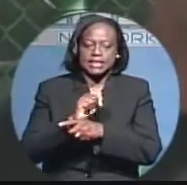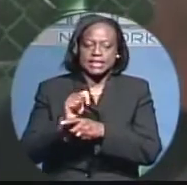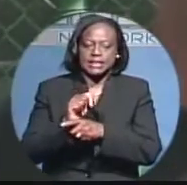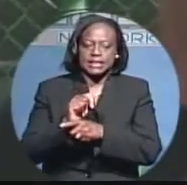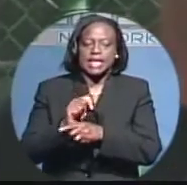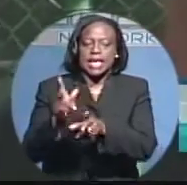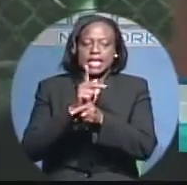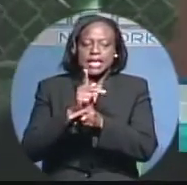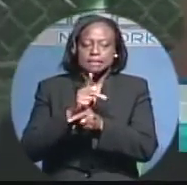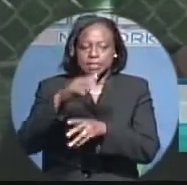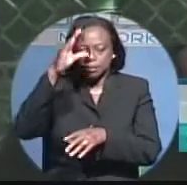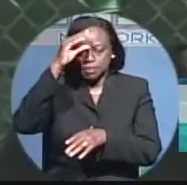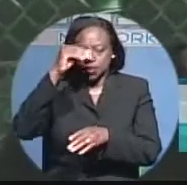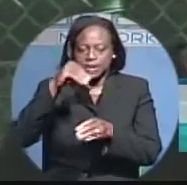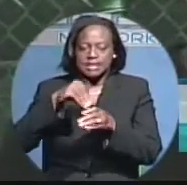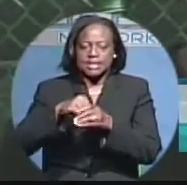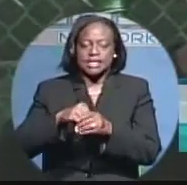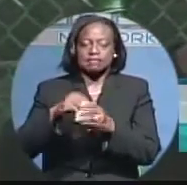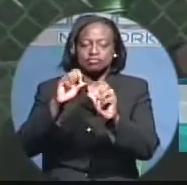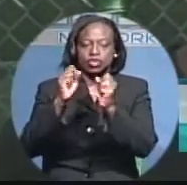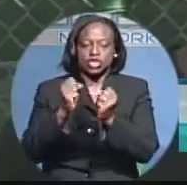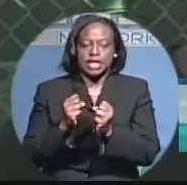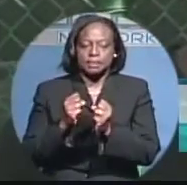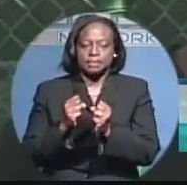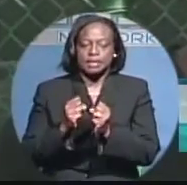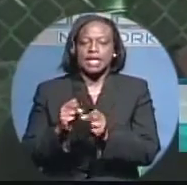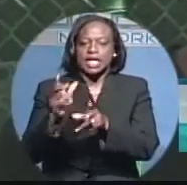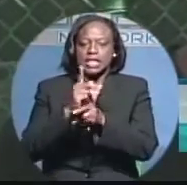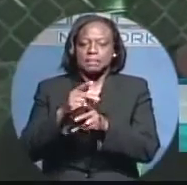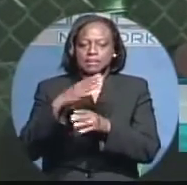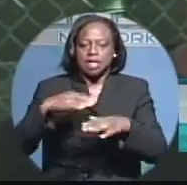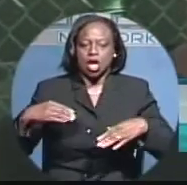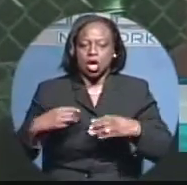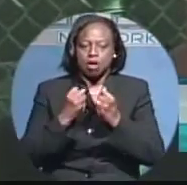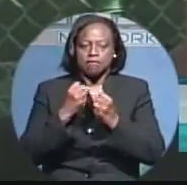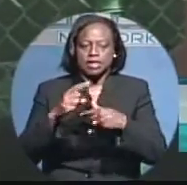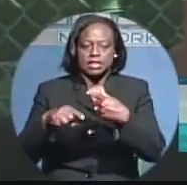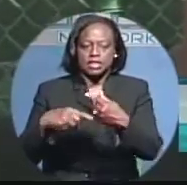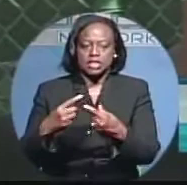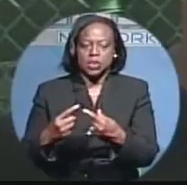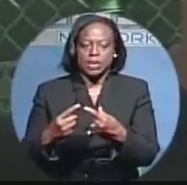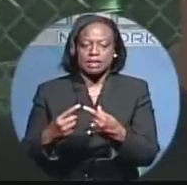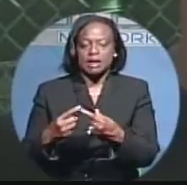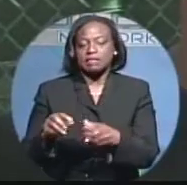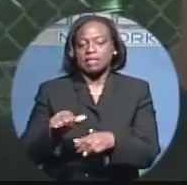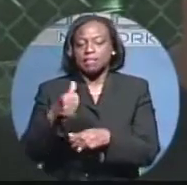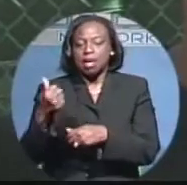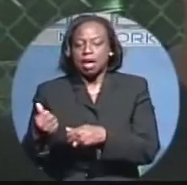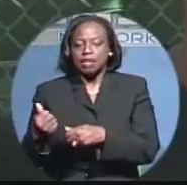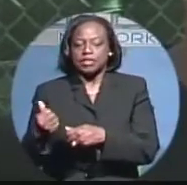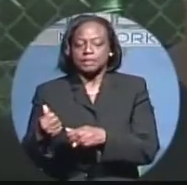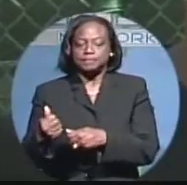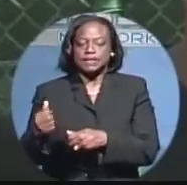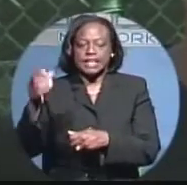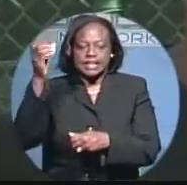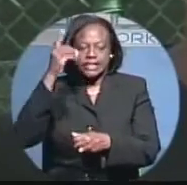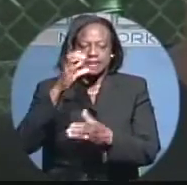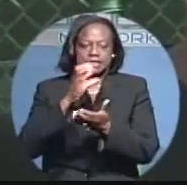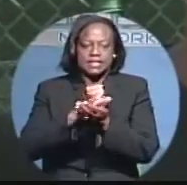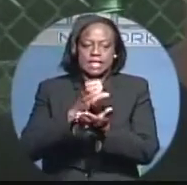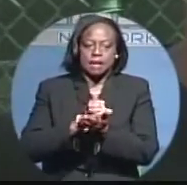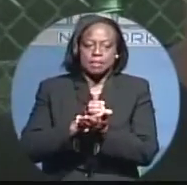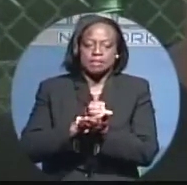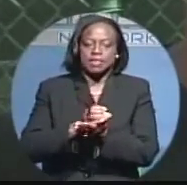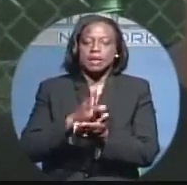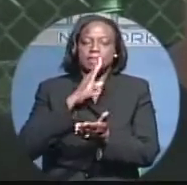shape, you know, try to get them their confidence going into the tie, because like the other Davis Cup, you have to be there a week. This time the Davis